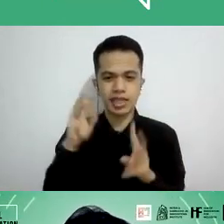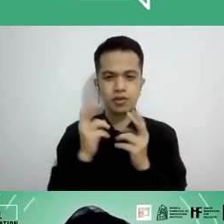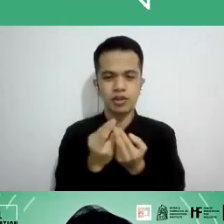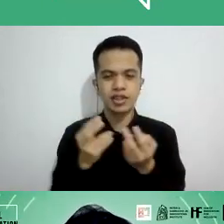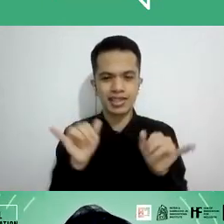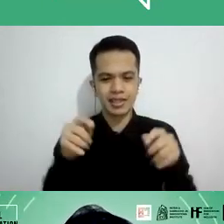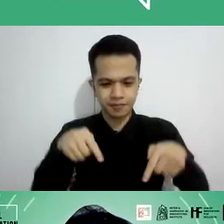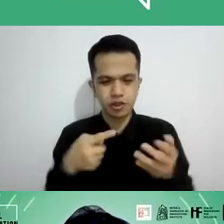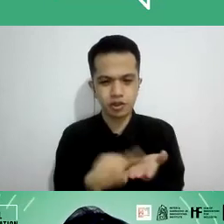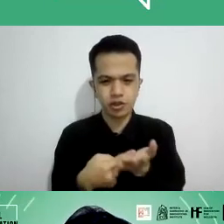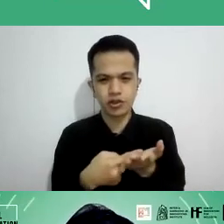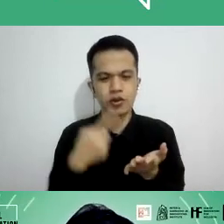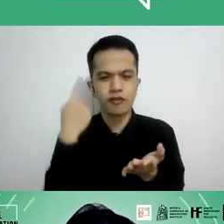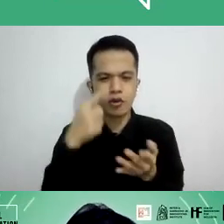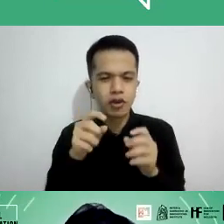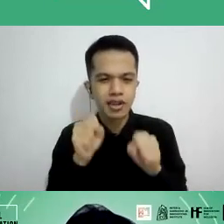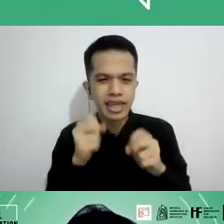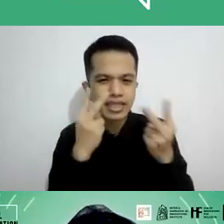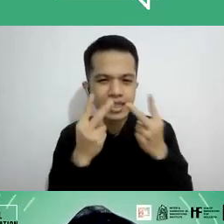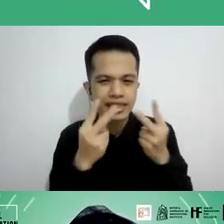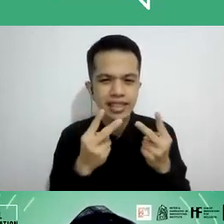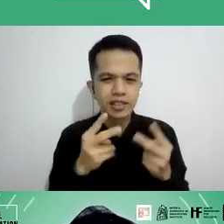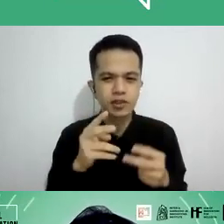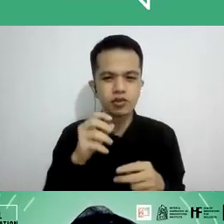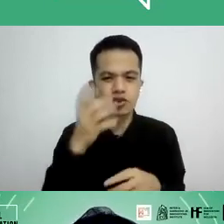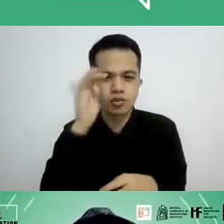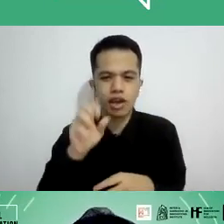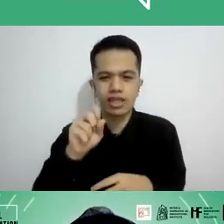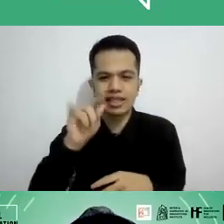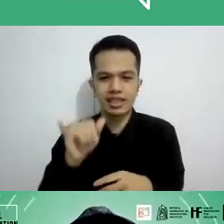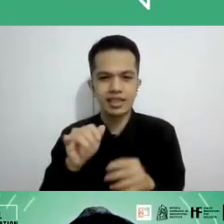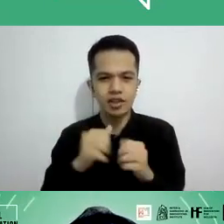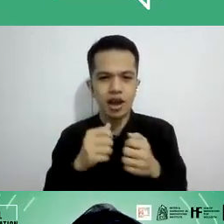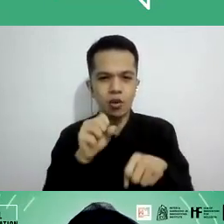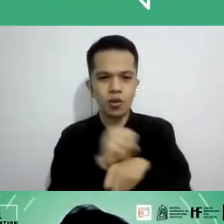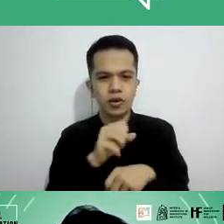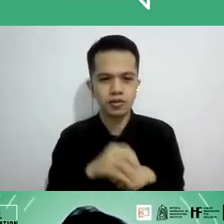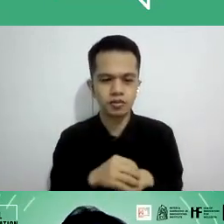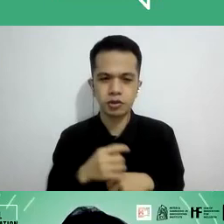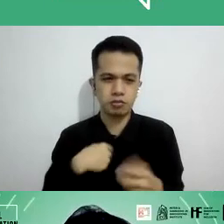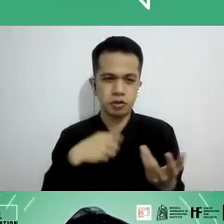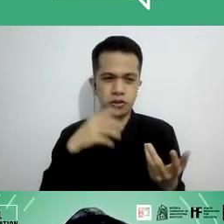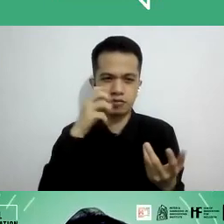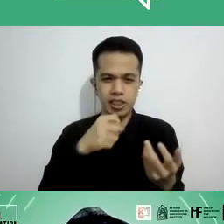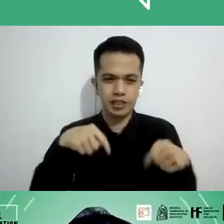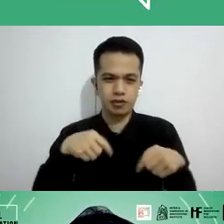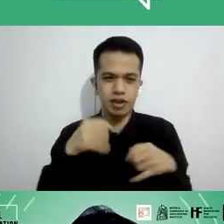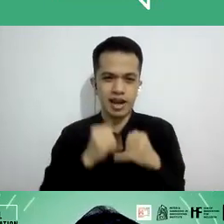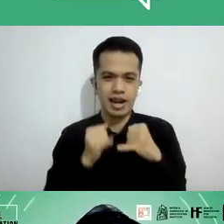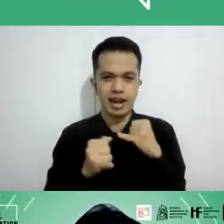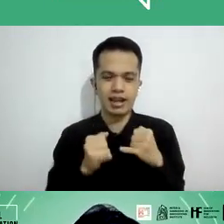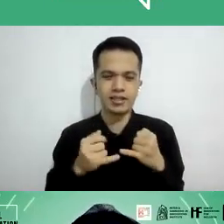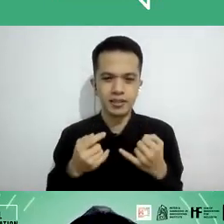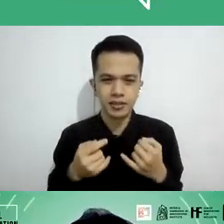discussion, as a way to kind of see smart cities in action. And I guess since it's going to be the last one,